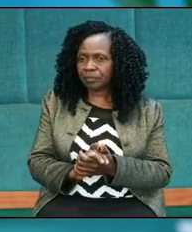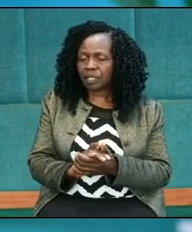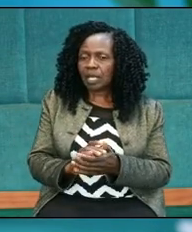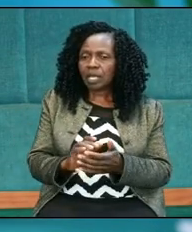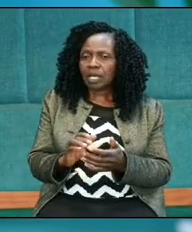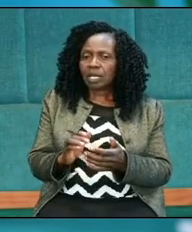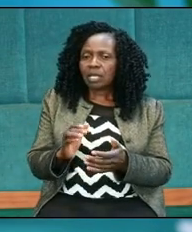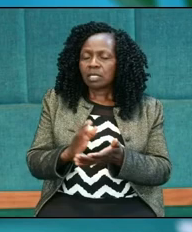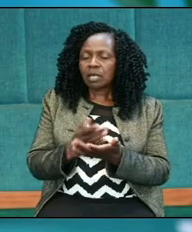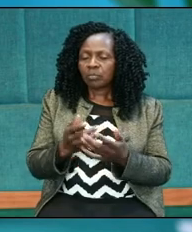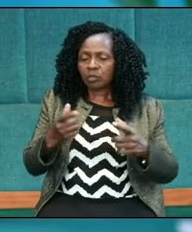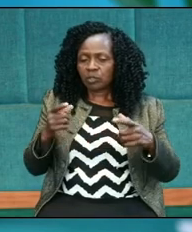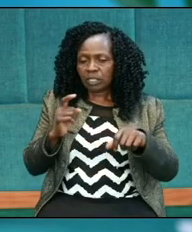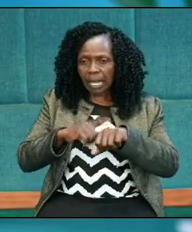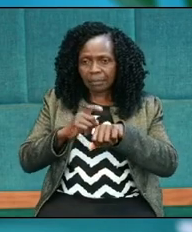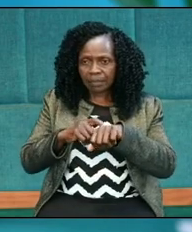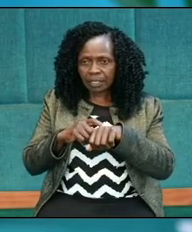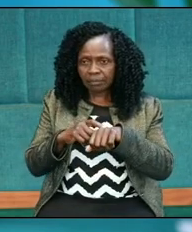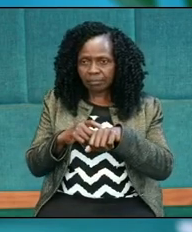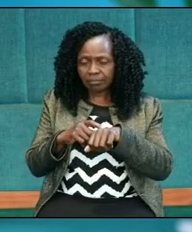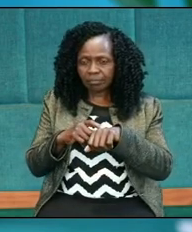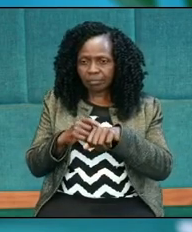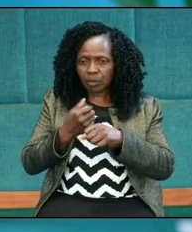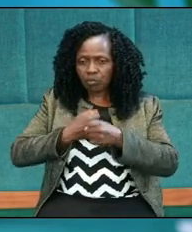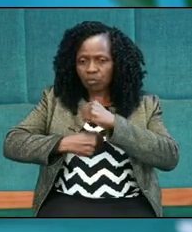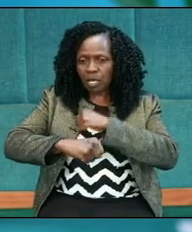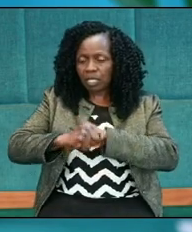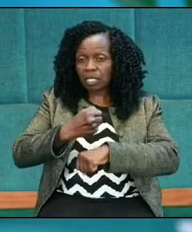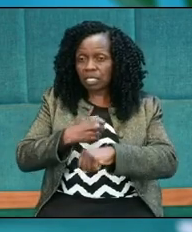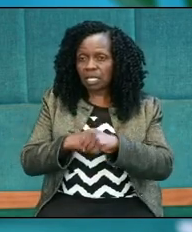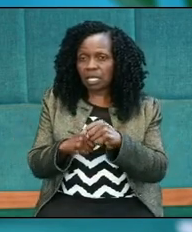sometimes anger control and practicing of